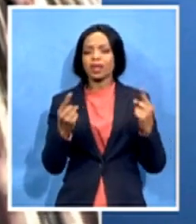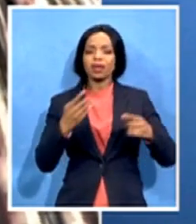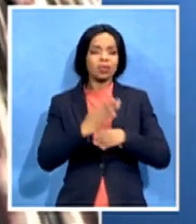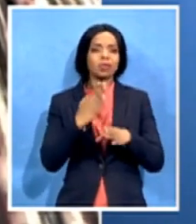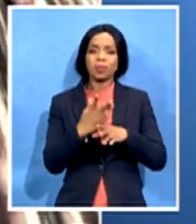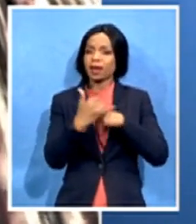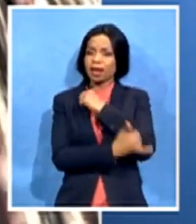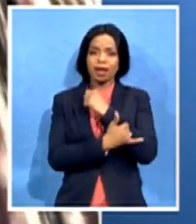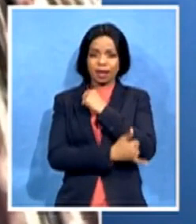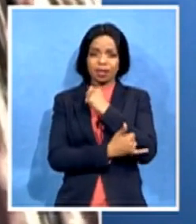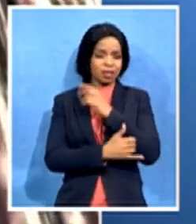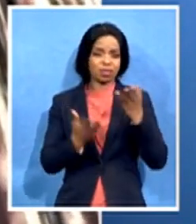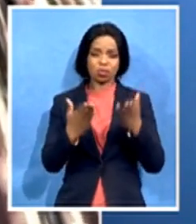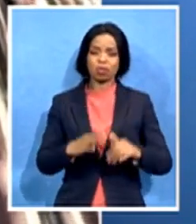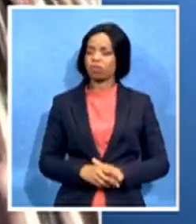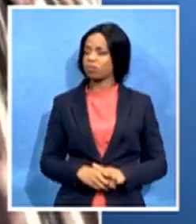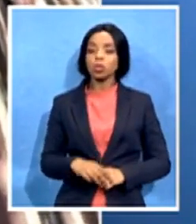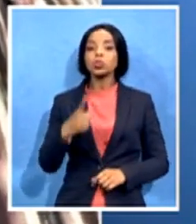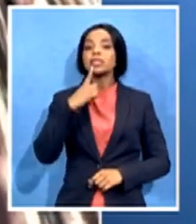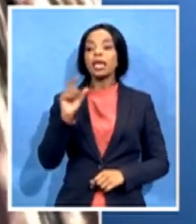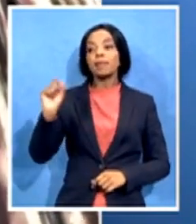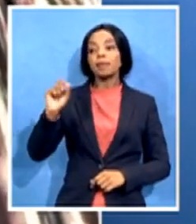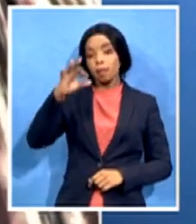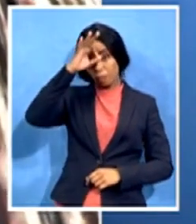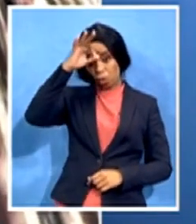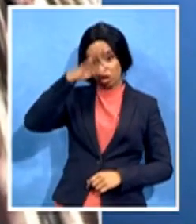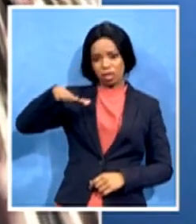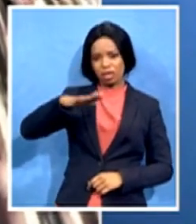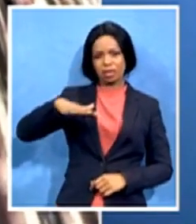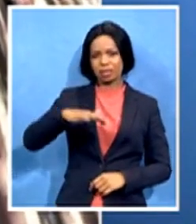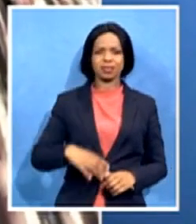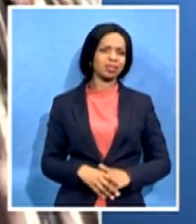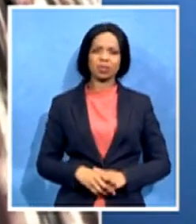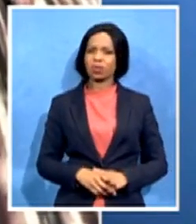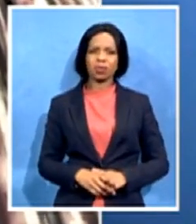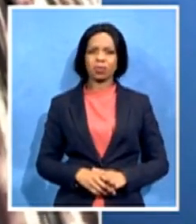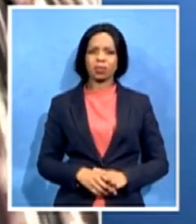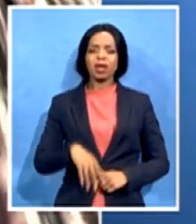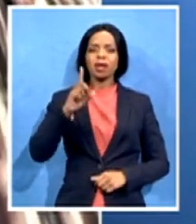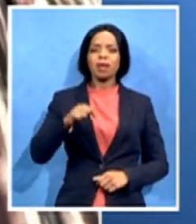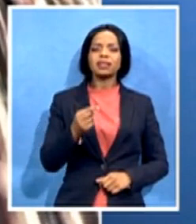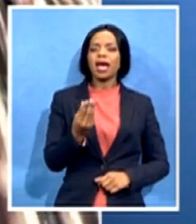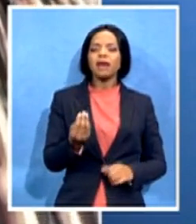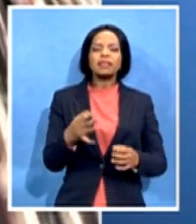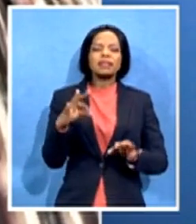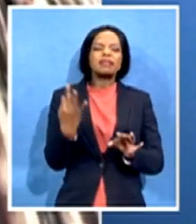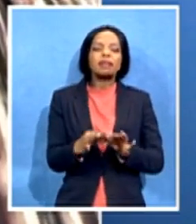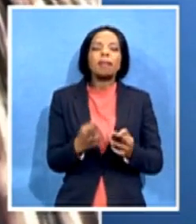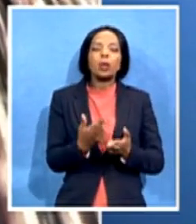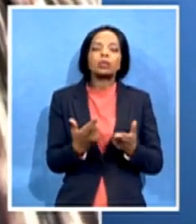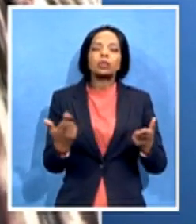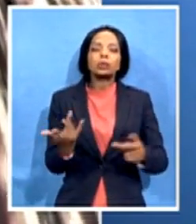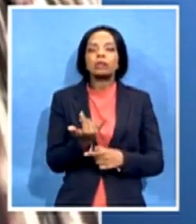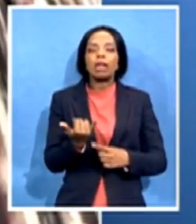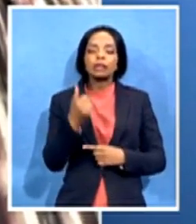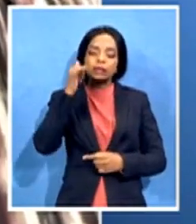station can have a simple resource like a telephone cannot be taken because the electricity is